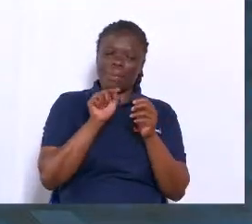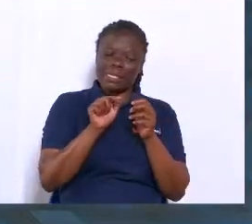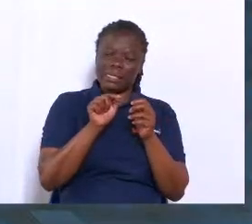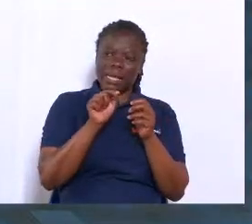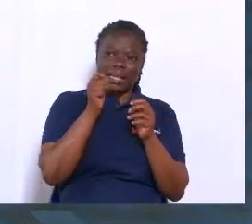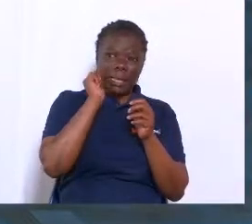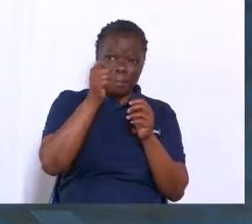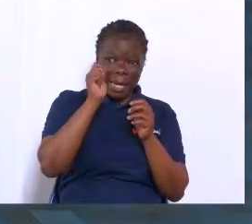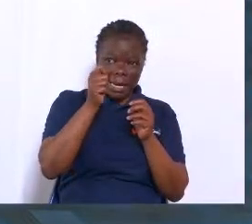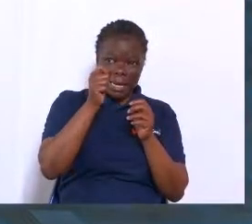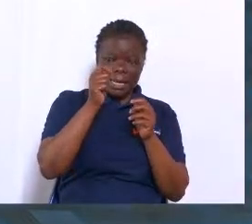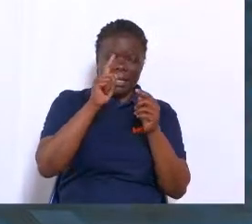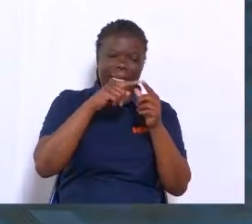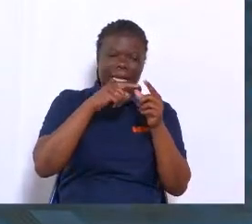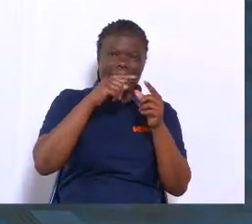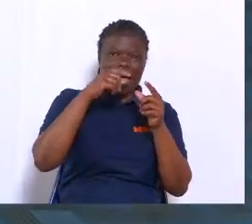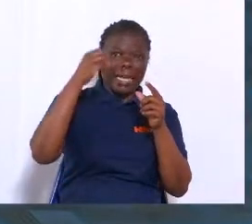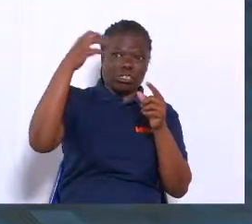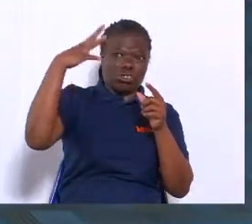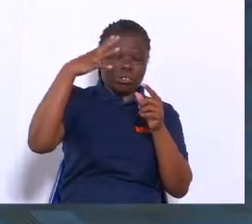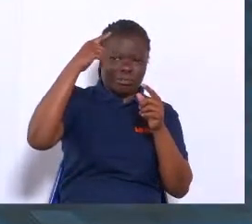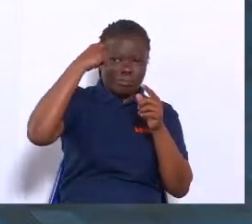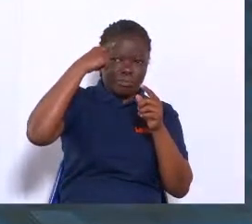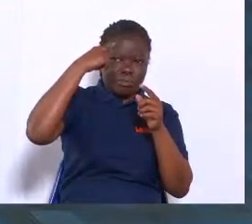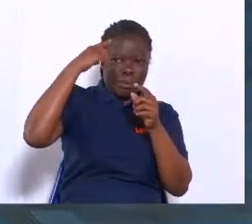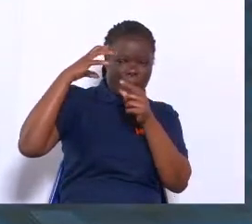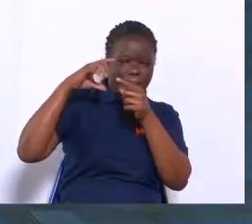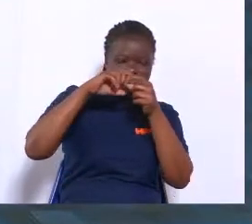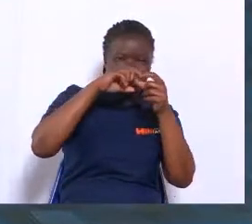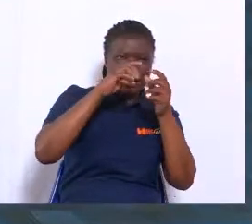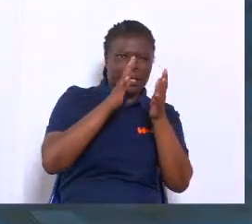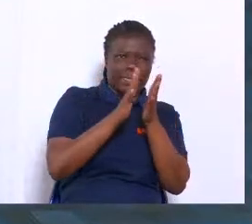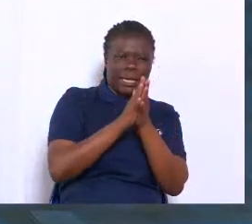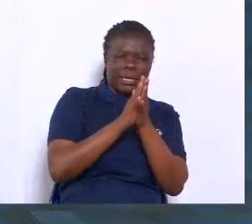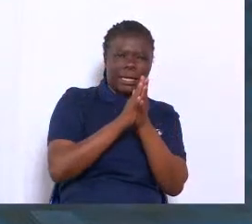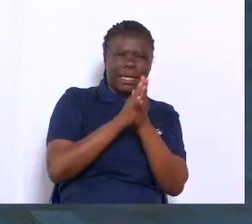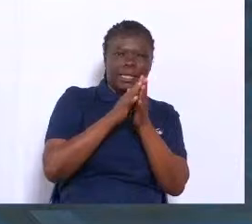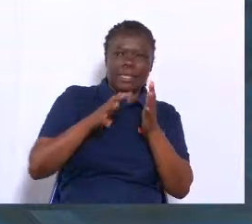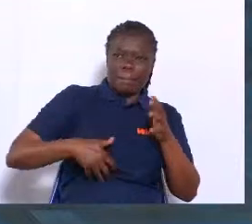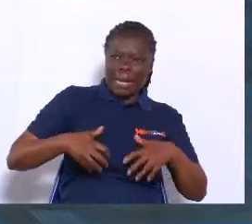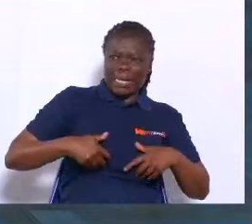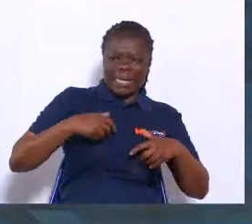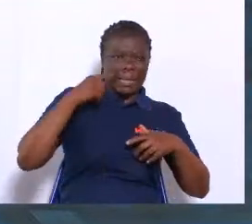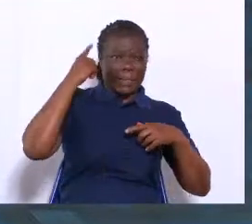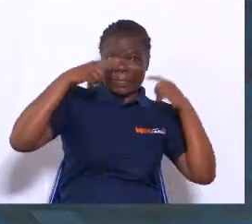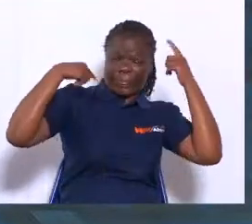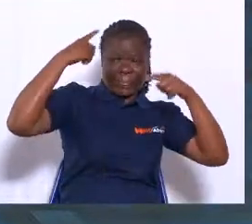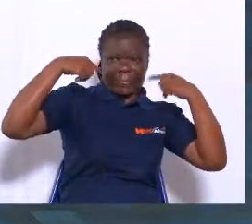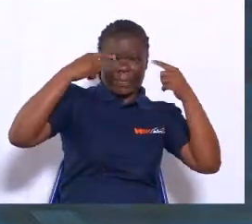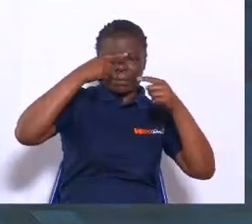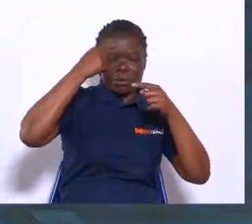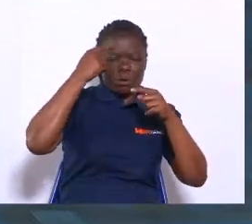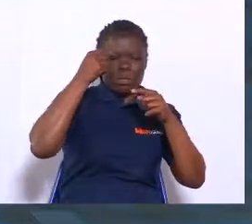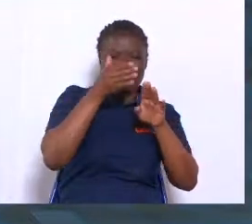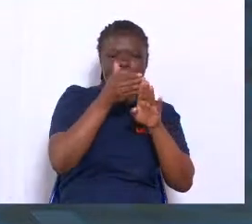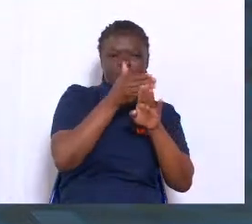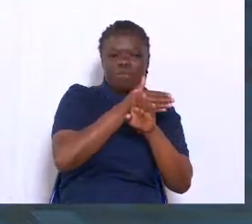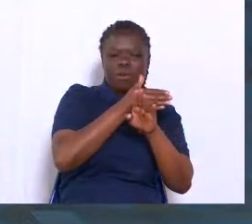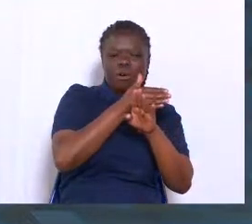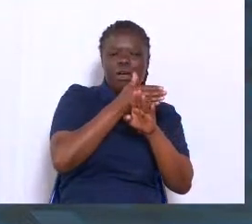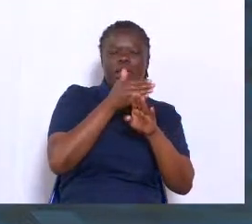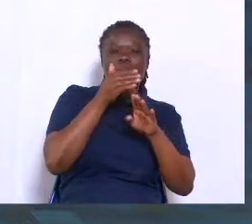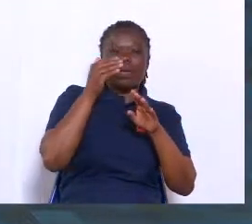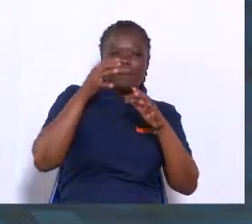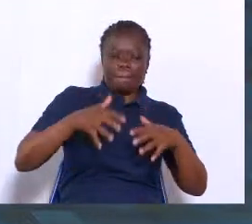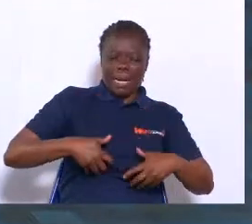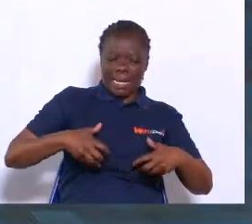it triggers the electrode in the brain, and the monkey goes wild with pleasure. He's never been so happy in his life. The monkey does somersaults, you